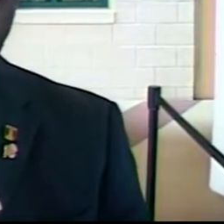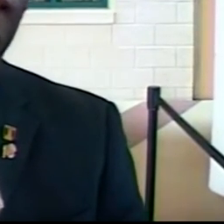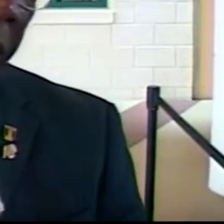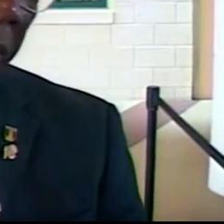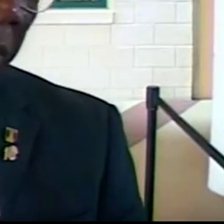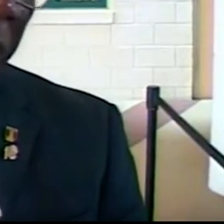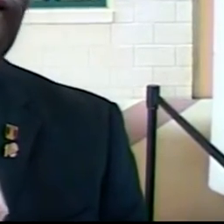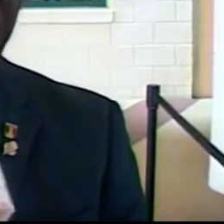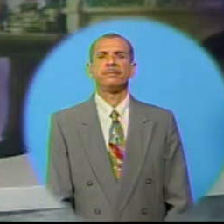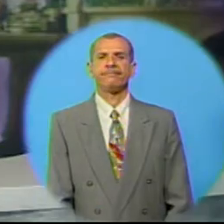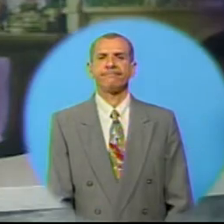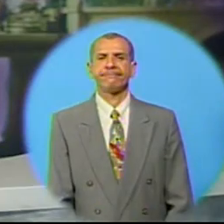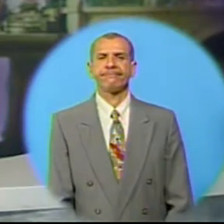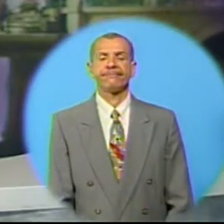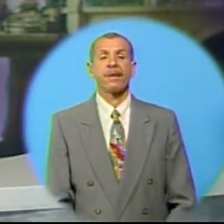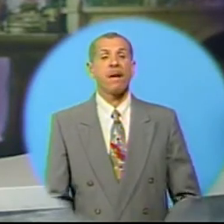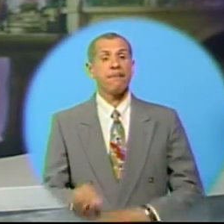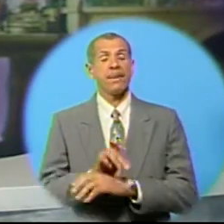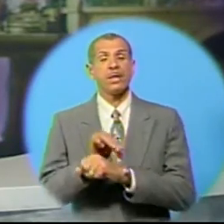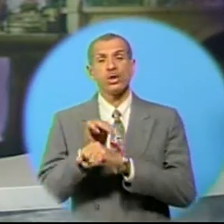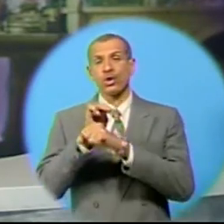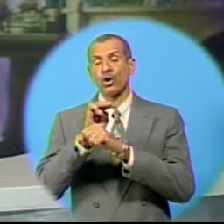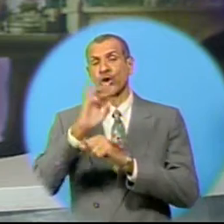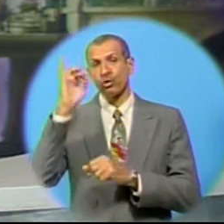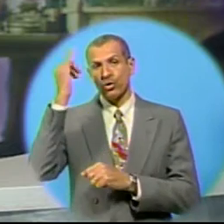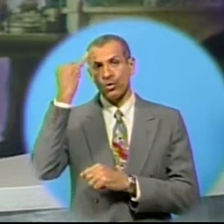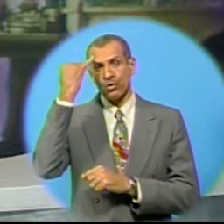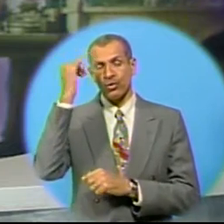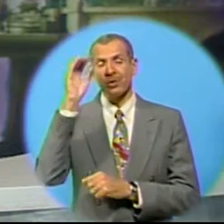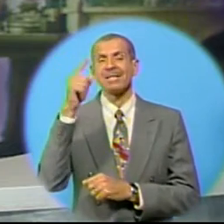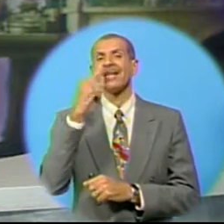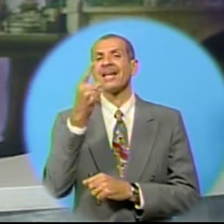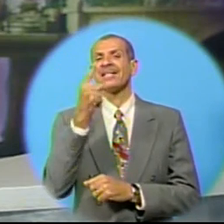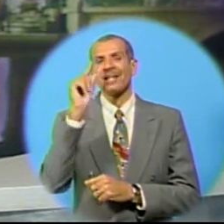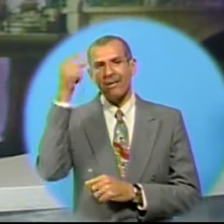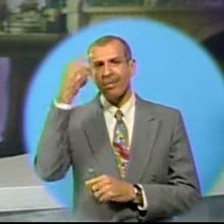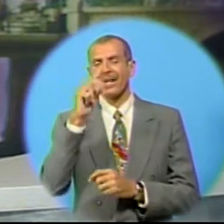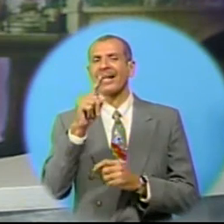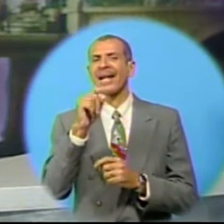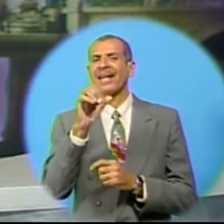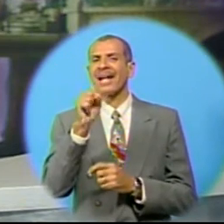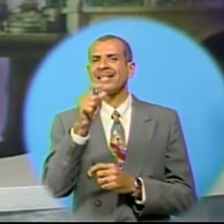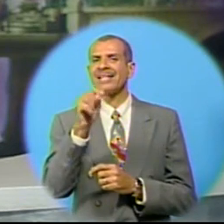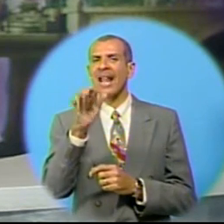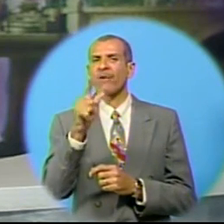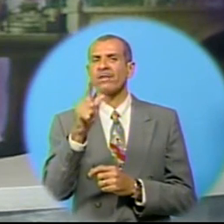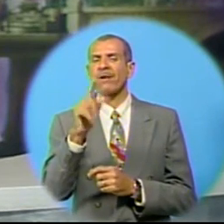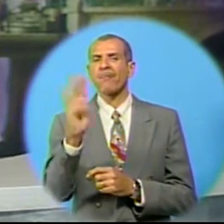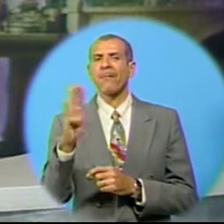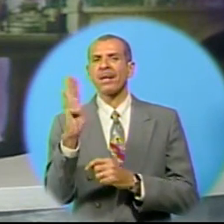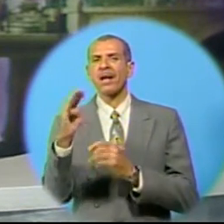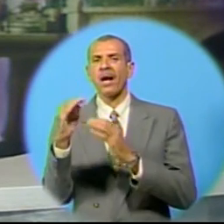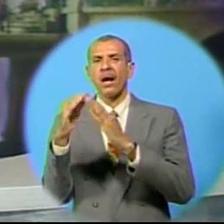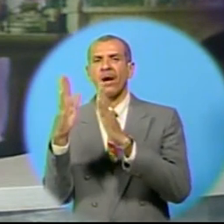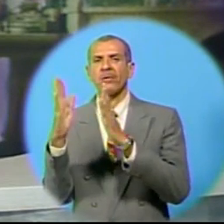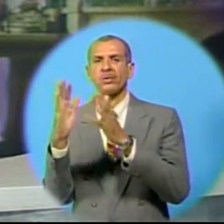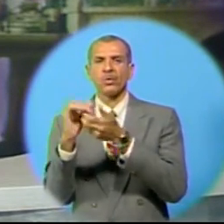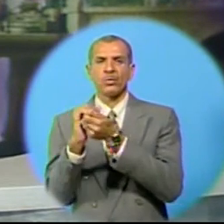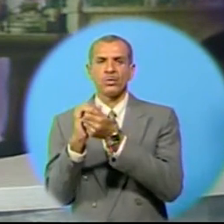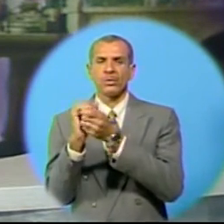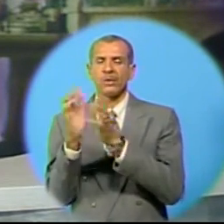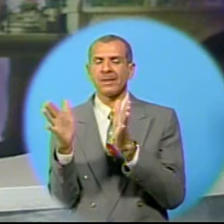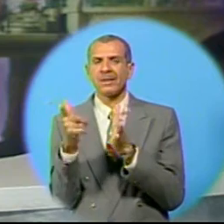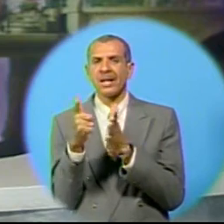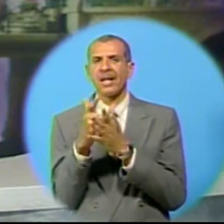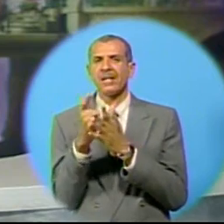the students. Minister Jones says government looked at the salaries of Barbadian households and determined that prospective